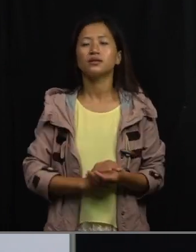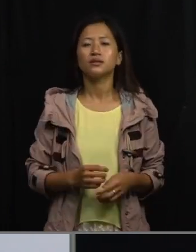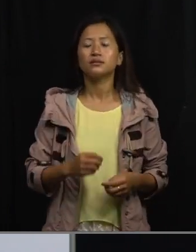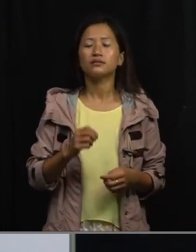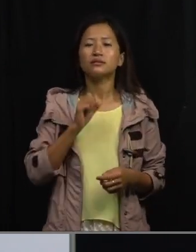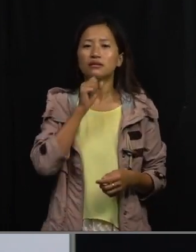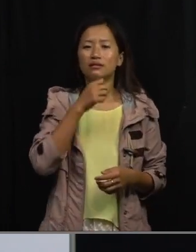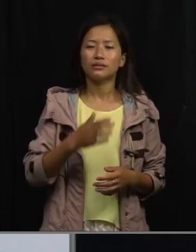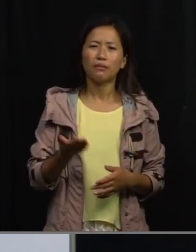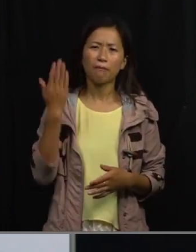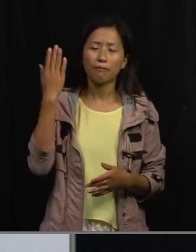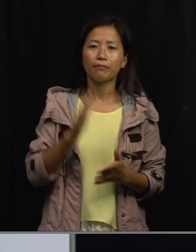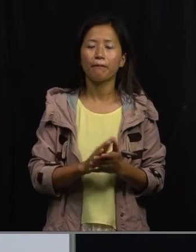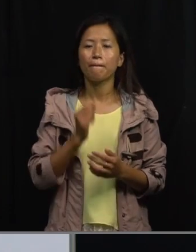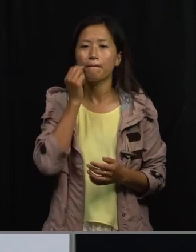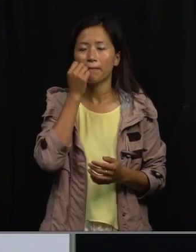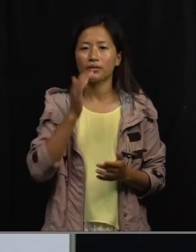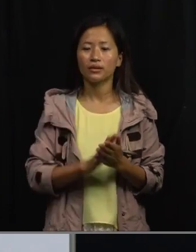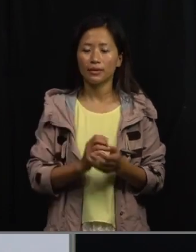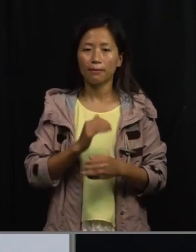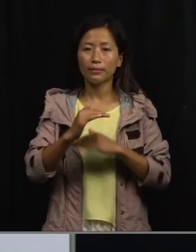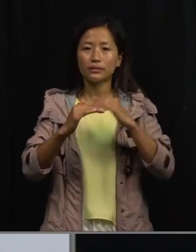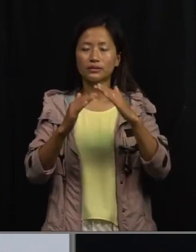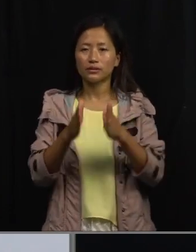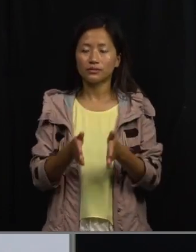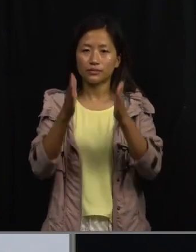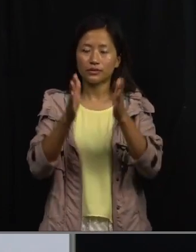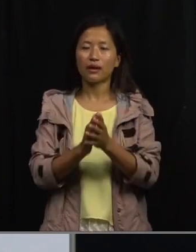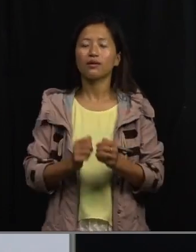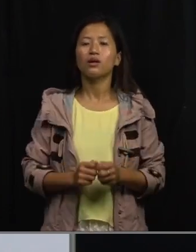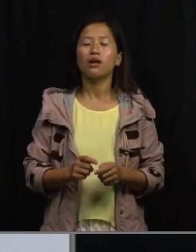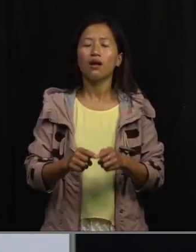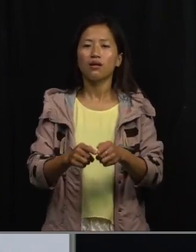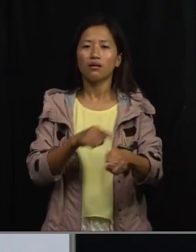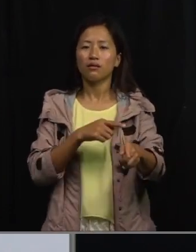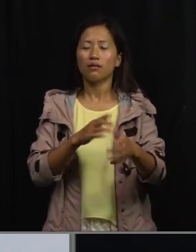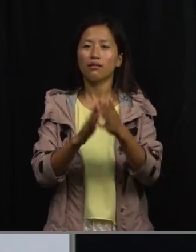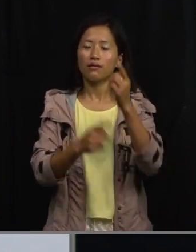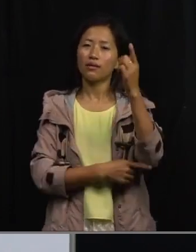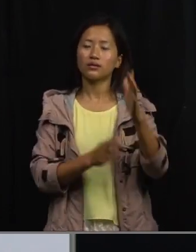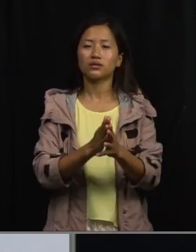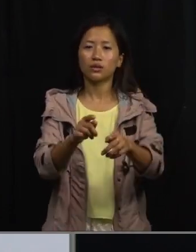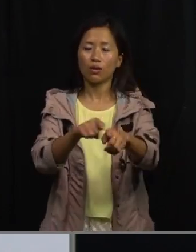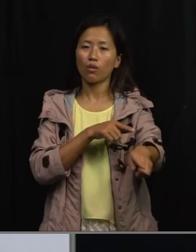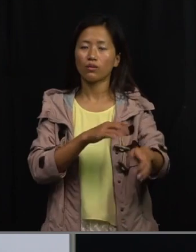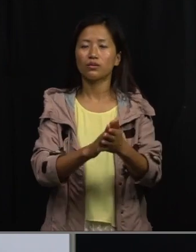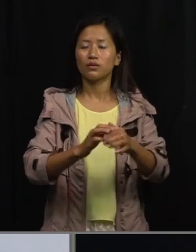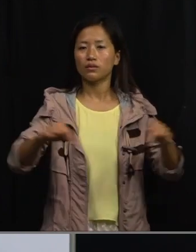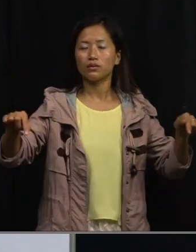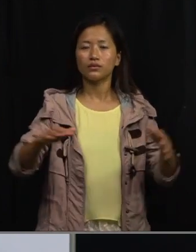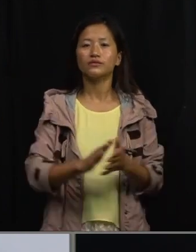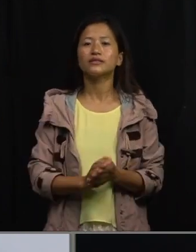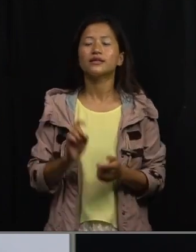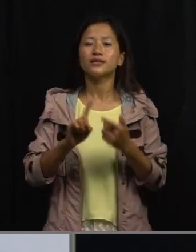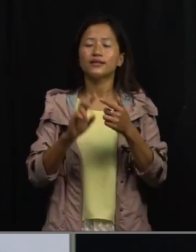men, they built their homes properly so that it will last longer. And also, there has been an